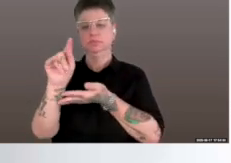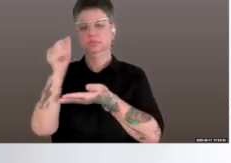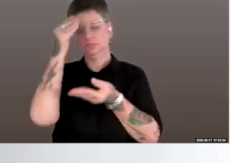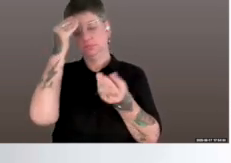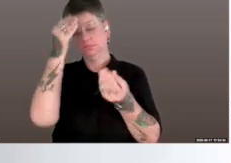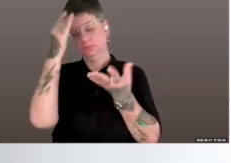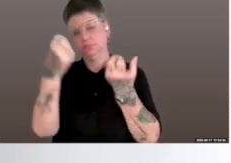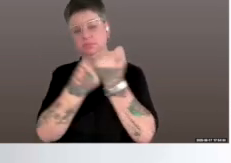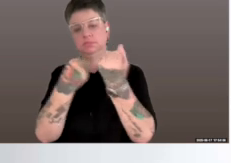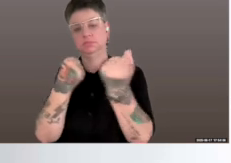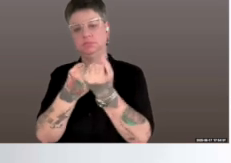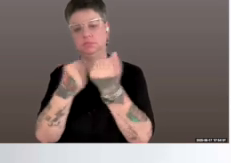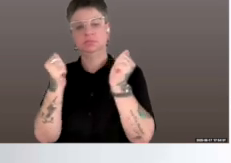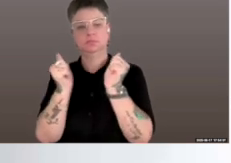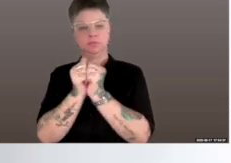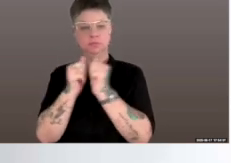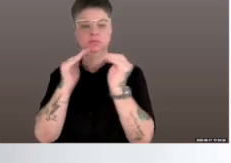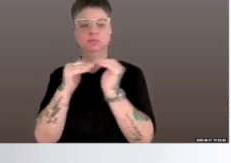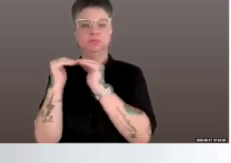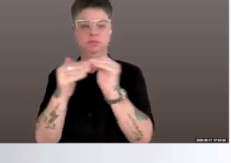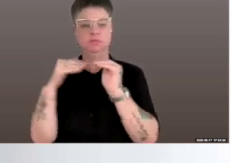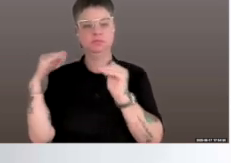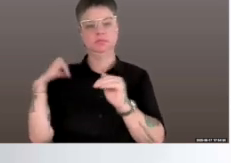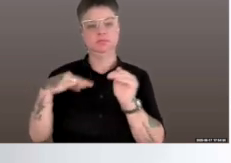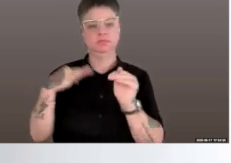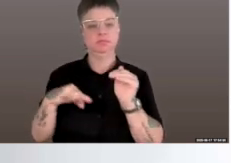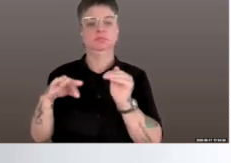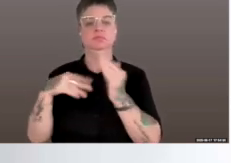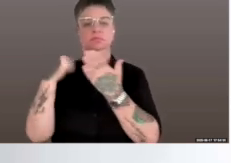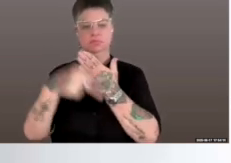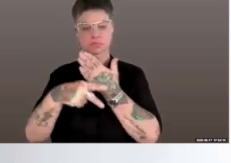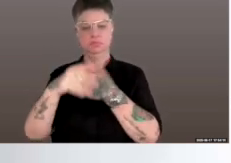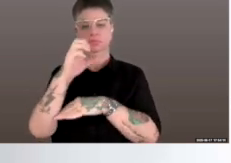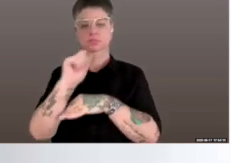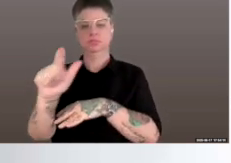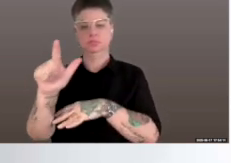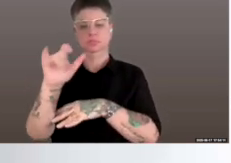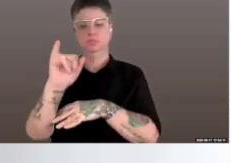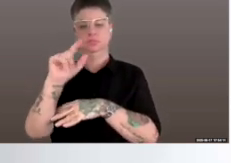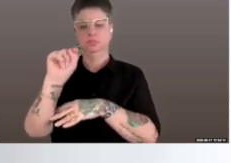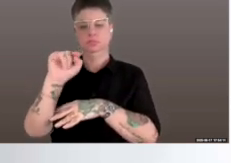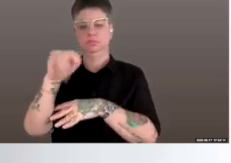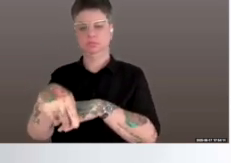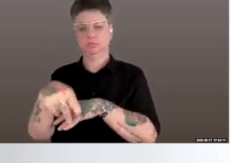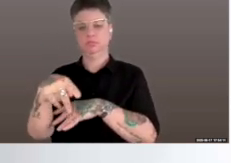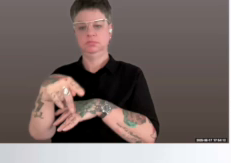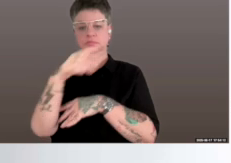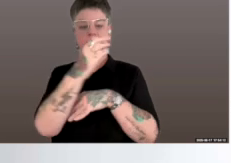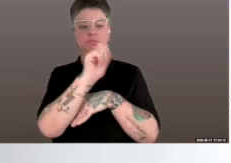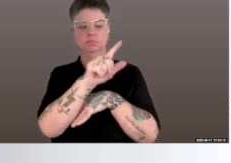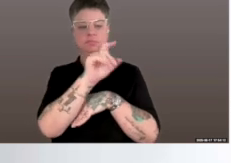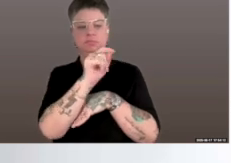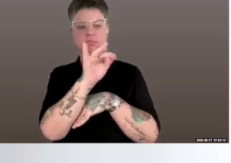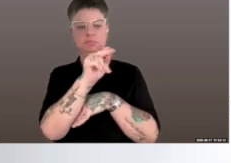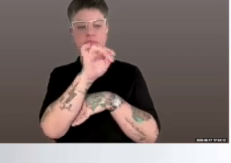utilize contactless payments using prepaid debit cards to distribute charging subsidy funds in partnership with Valley Clean Air